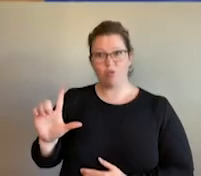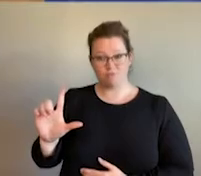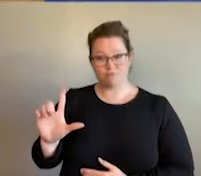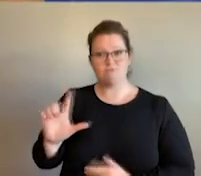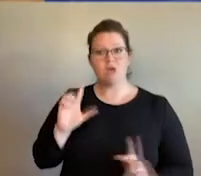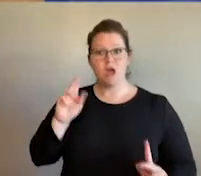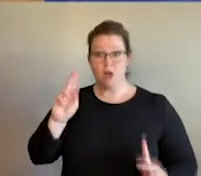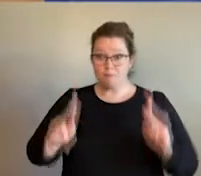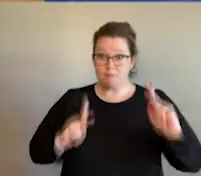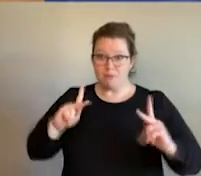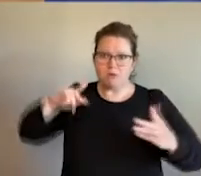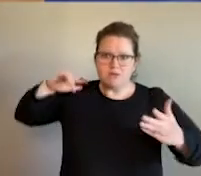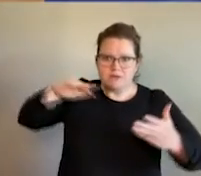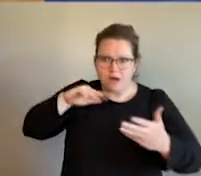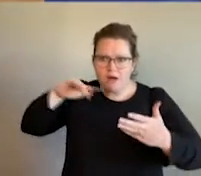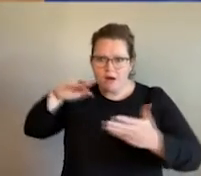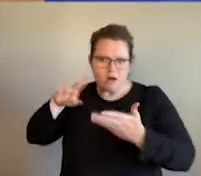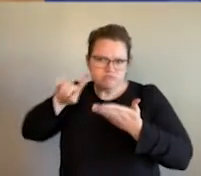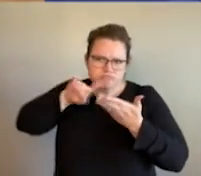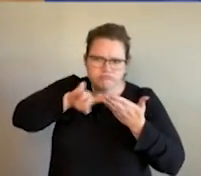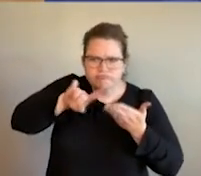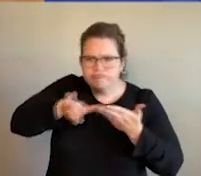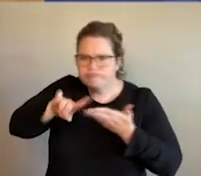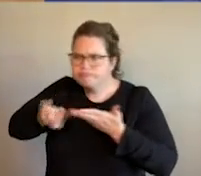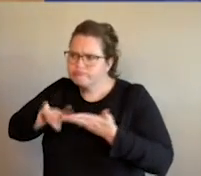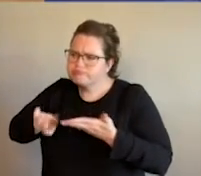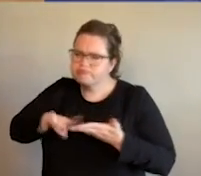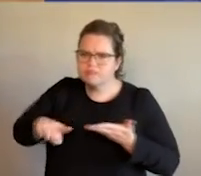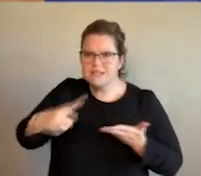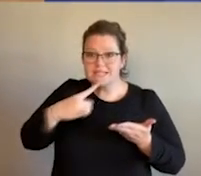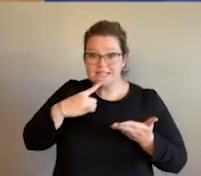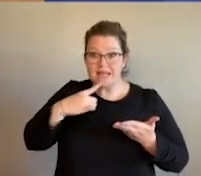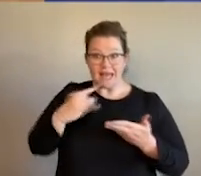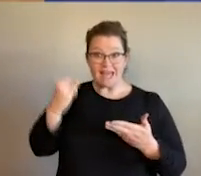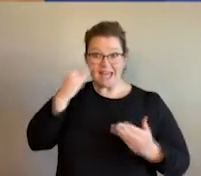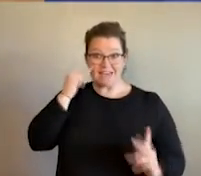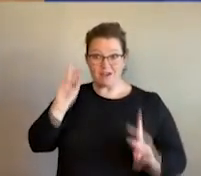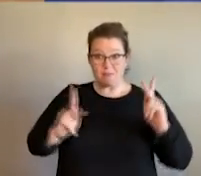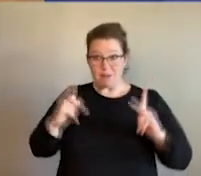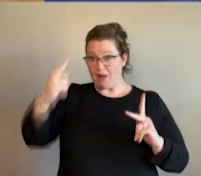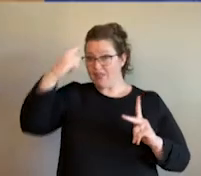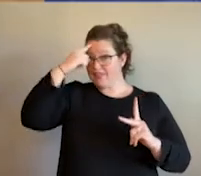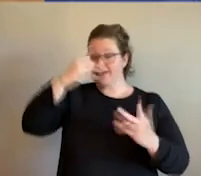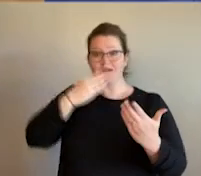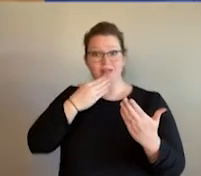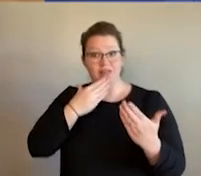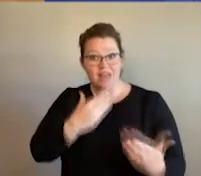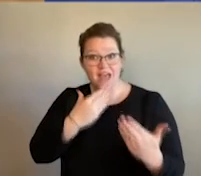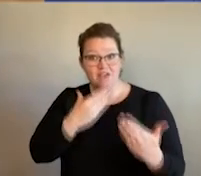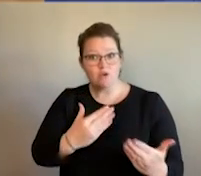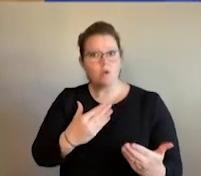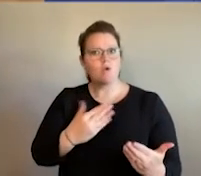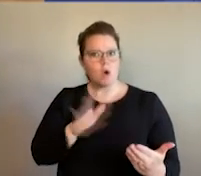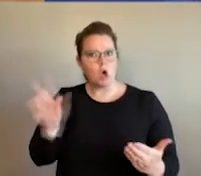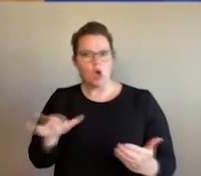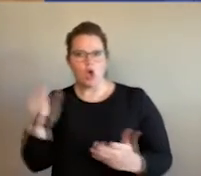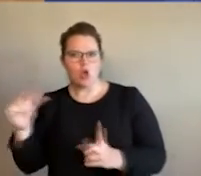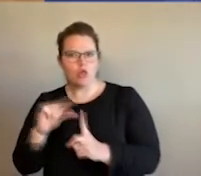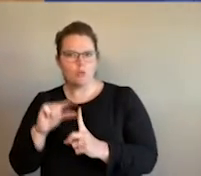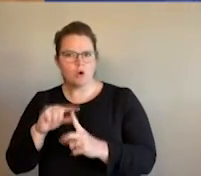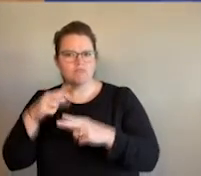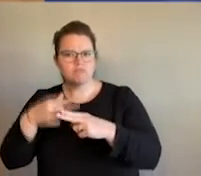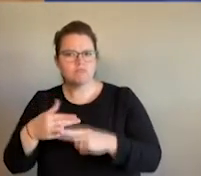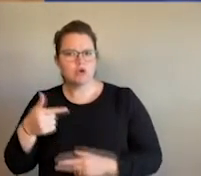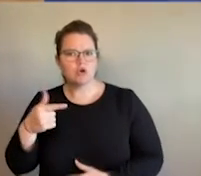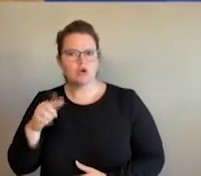shows that when we have thoughts of thankfulness or something that's called gratitude, that it actually